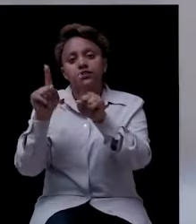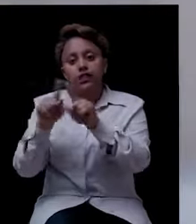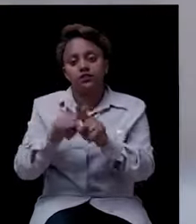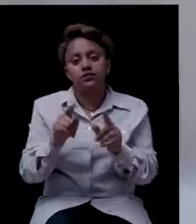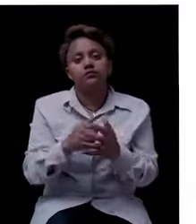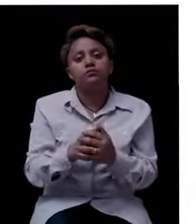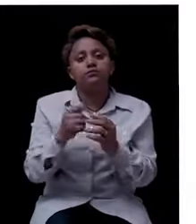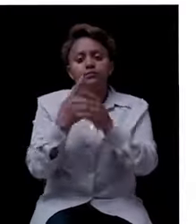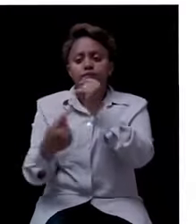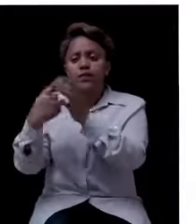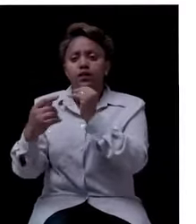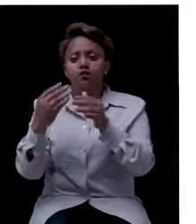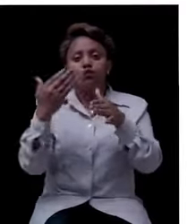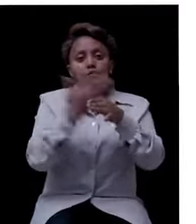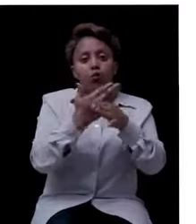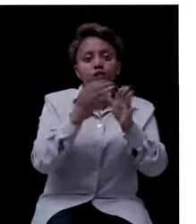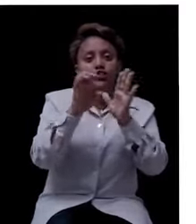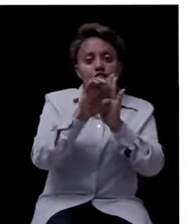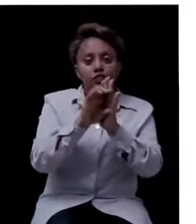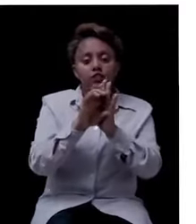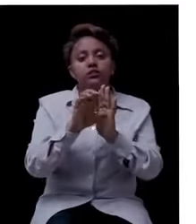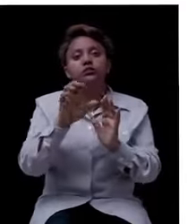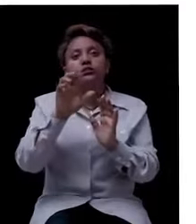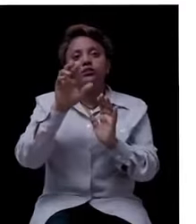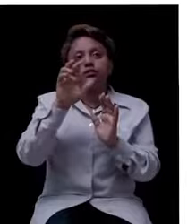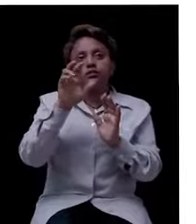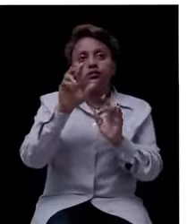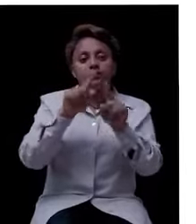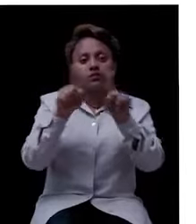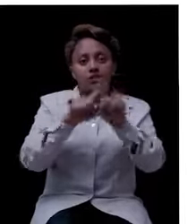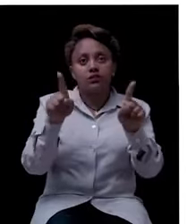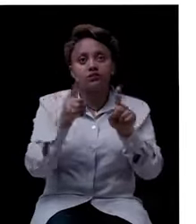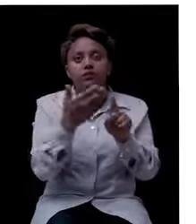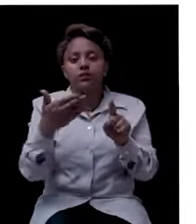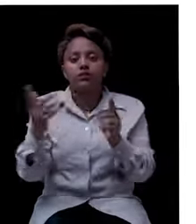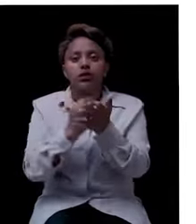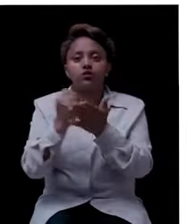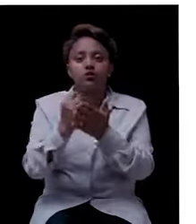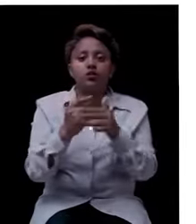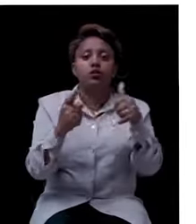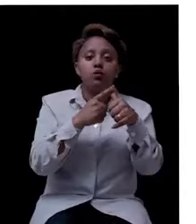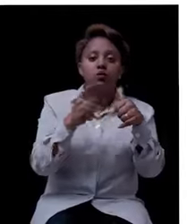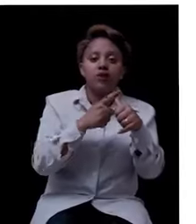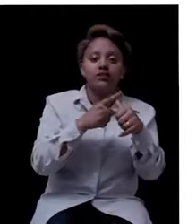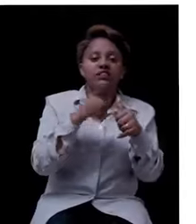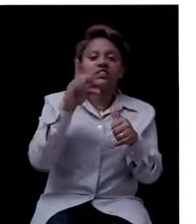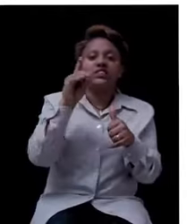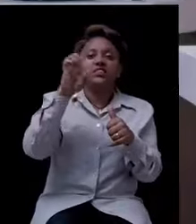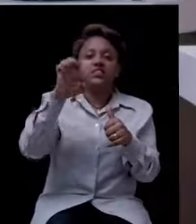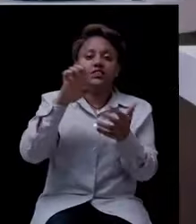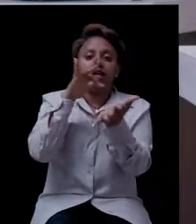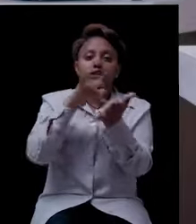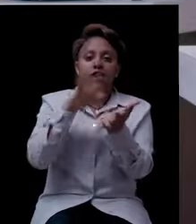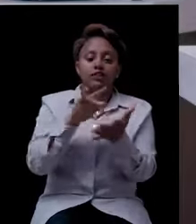of blockchain. The three properties of blockchain technology are: number one, decentralization.